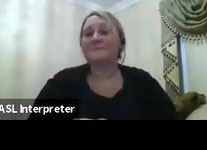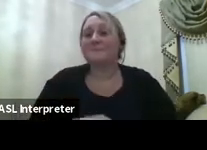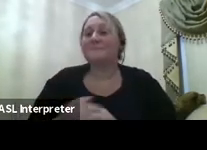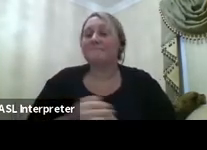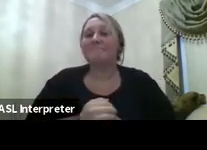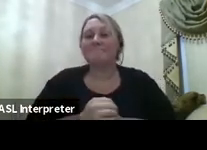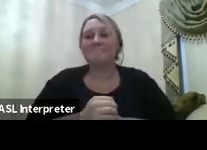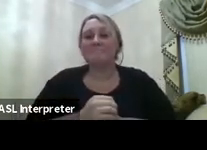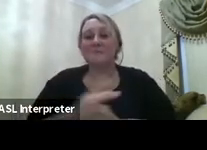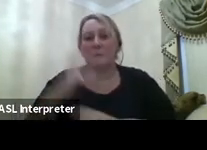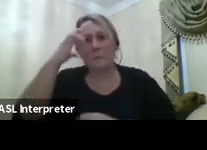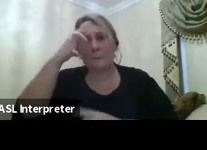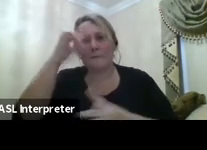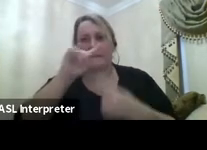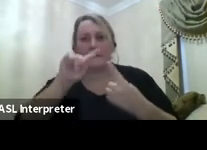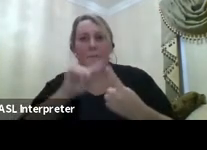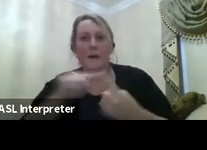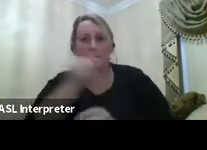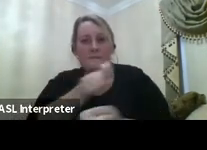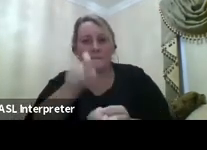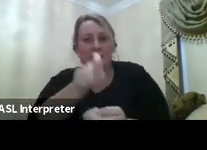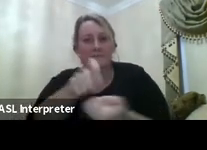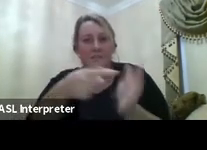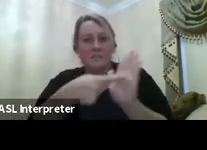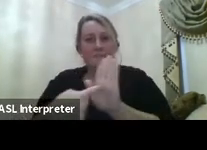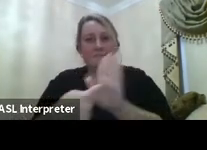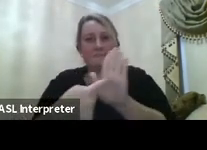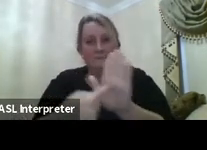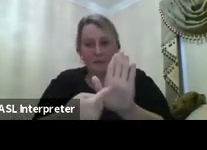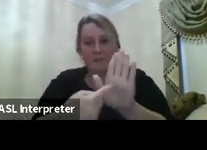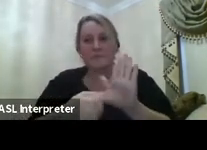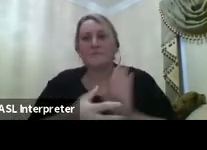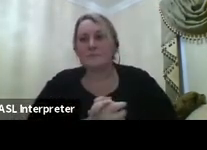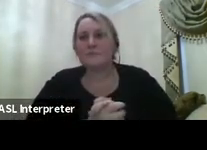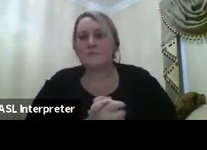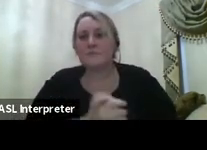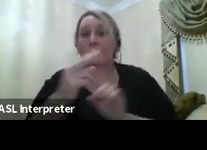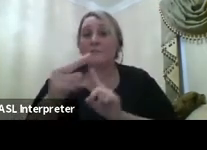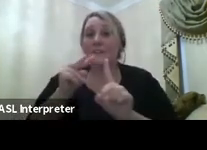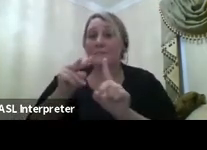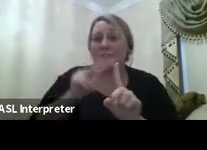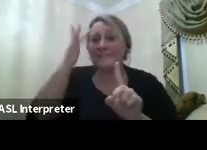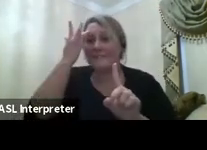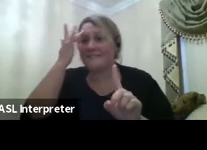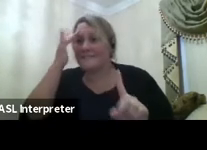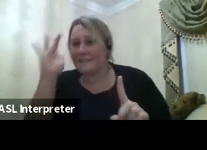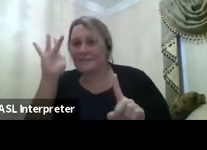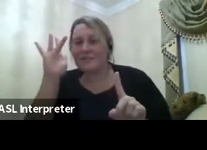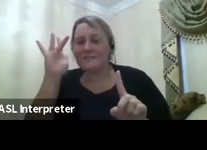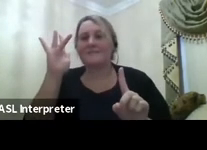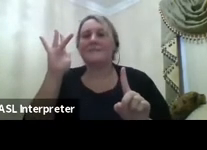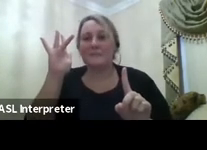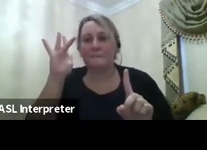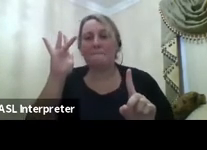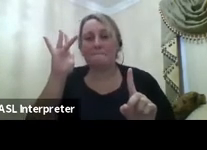and signifiers of like, as we talked about a perception of intelligence of femininity,